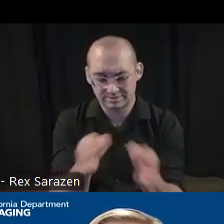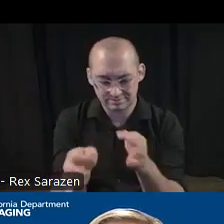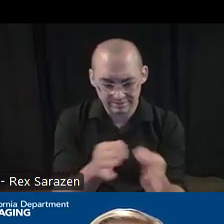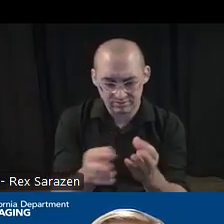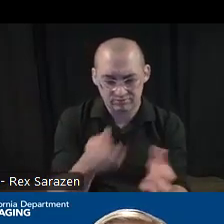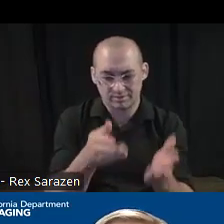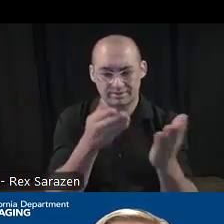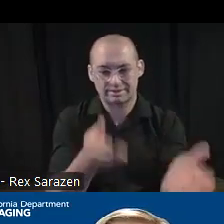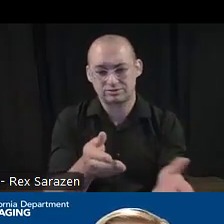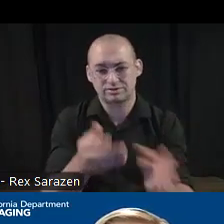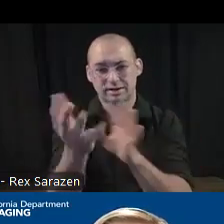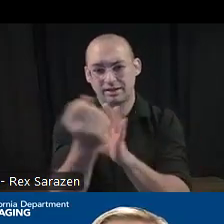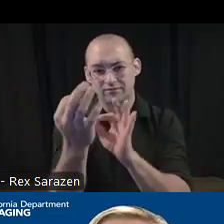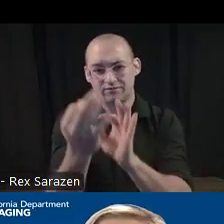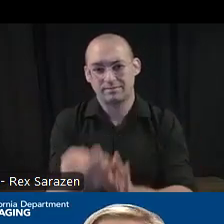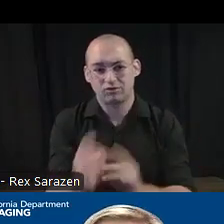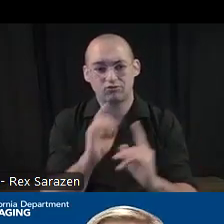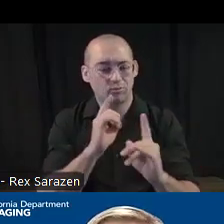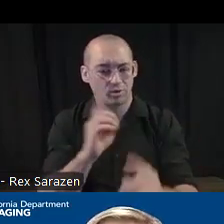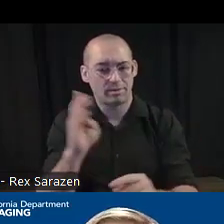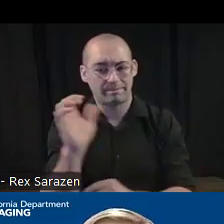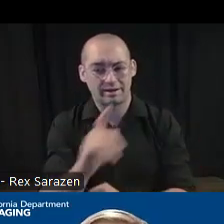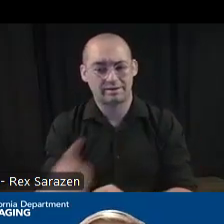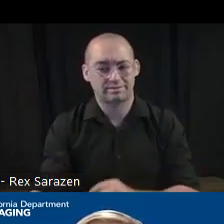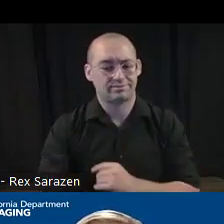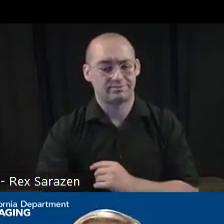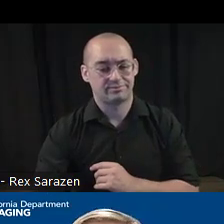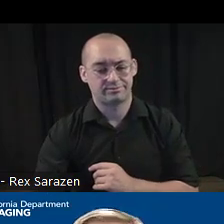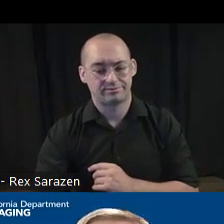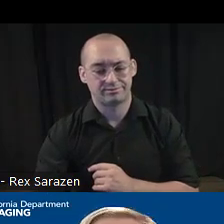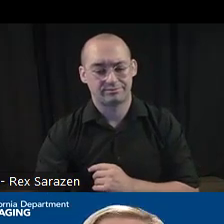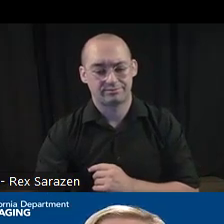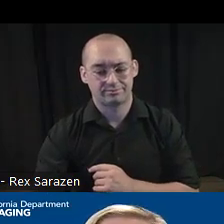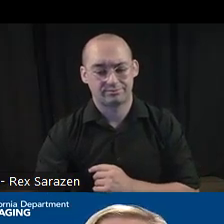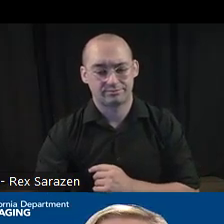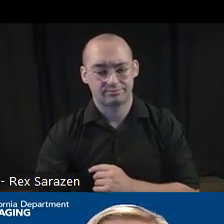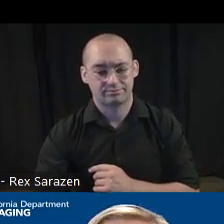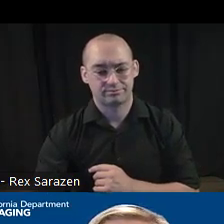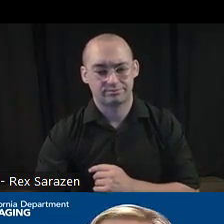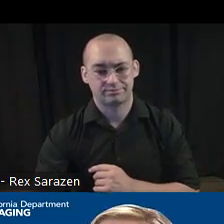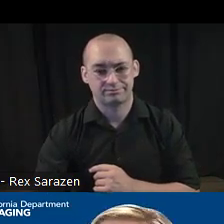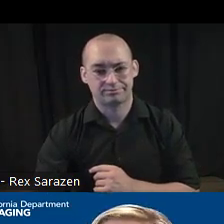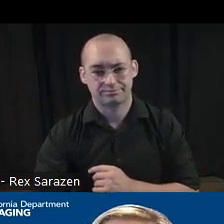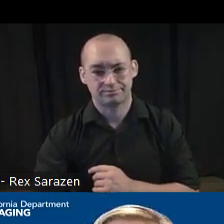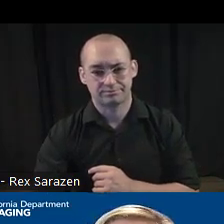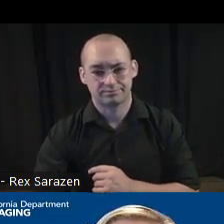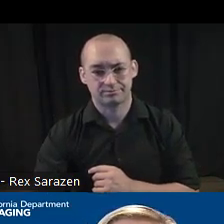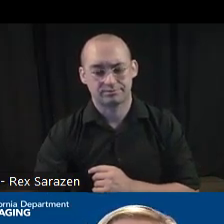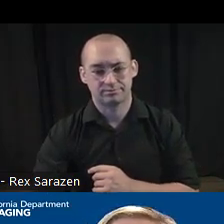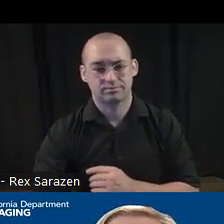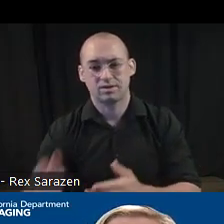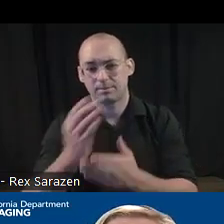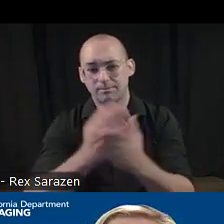recommendations, get feedback, and then report out on any proposed changes. As part of that webinar series, we also